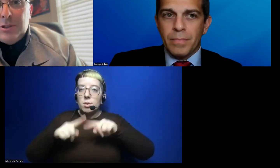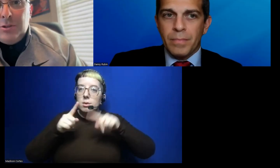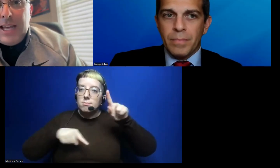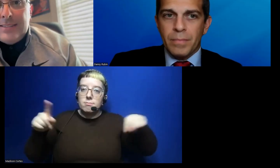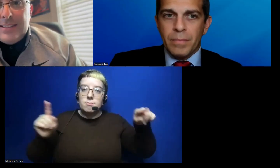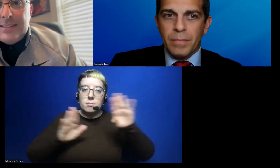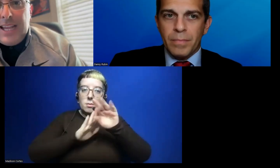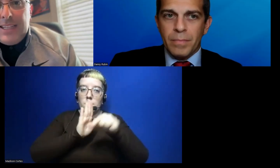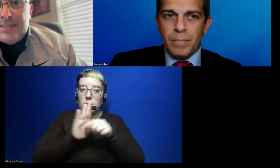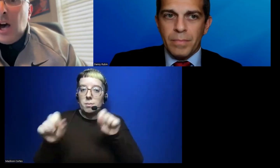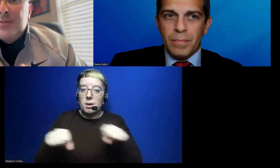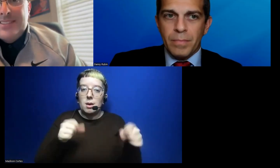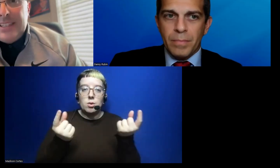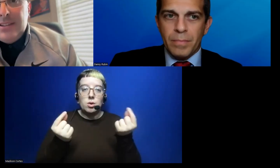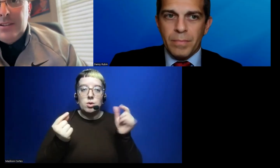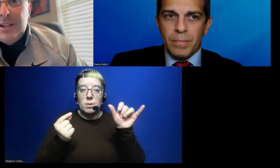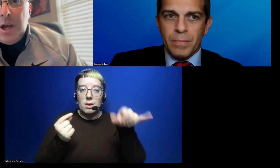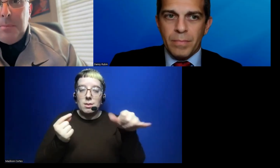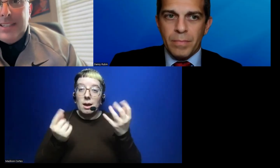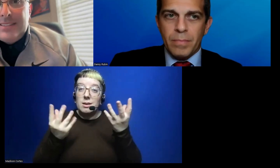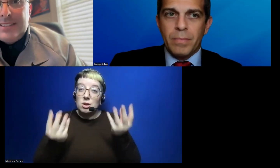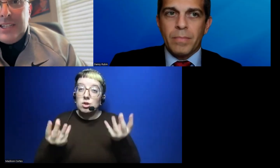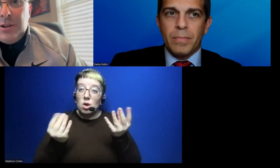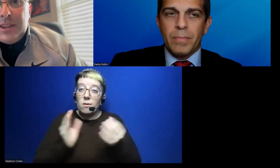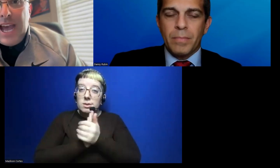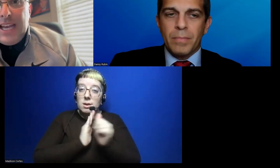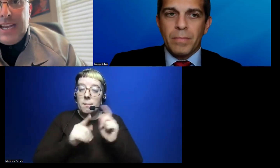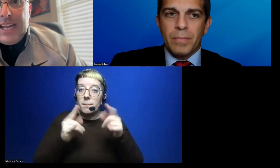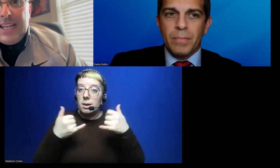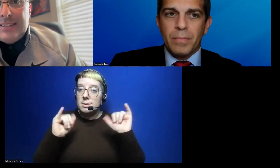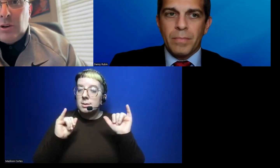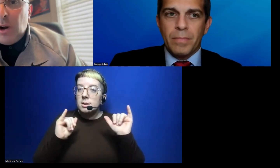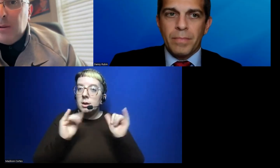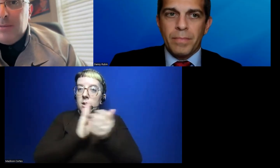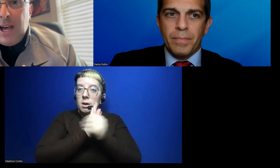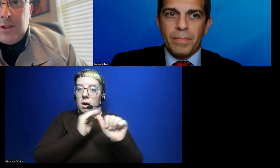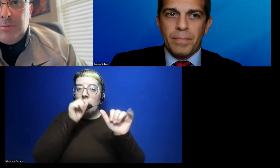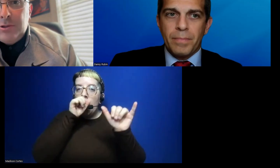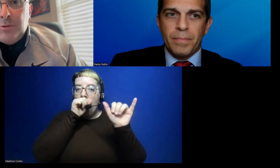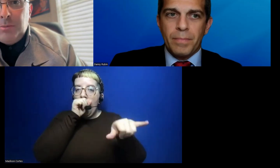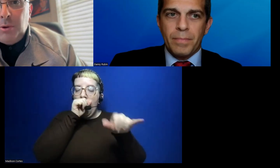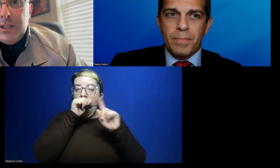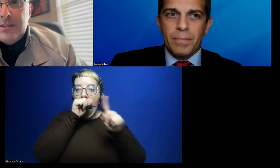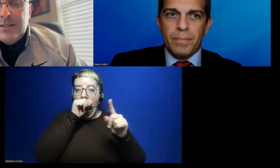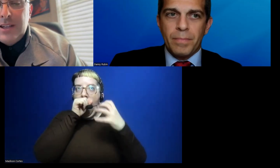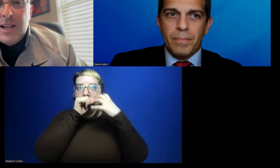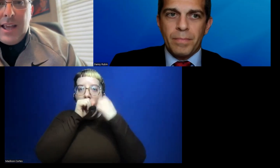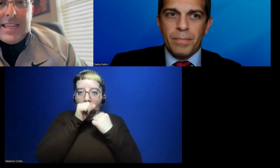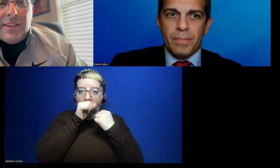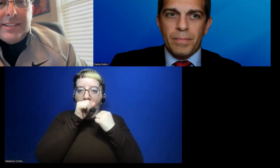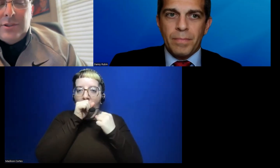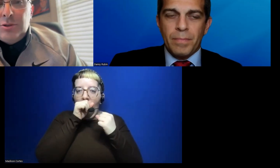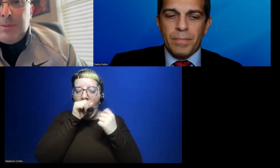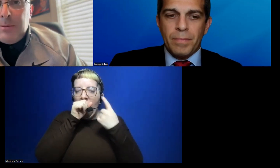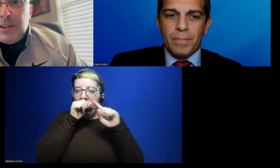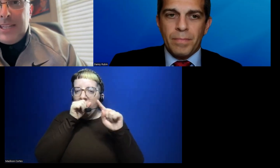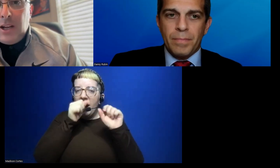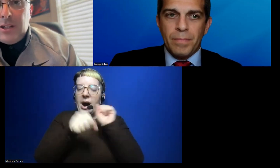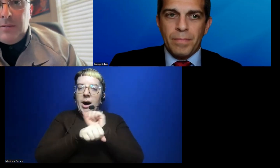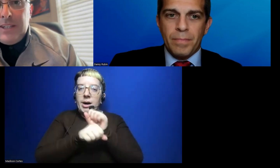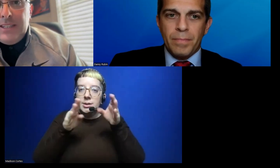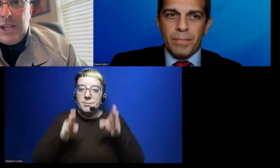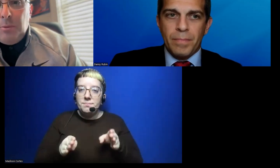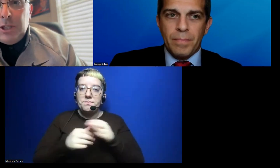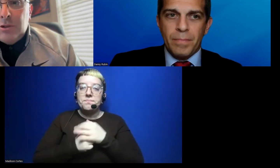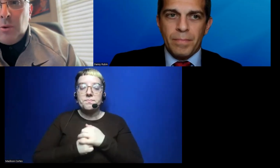so being able to do that's a soft skill, but a skill that is incredibly valuable to employers. The other deal too is being able to